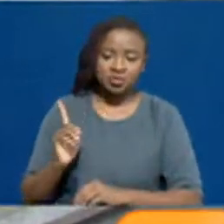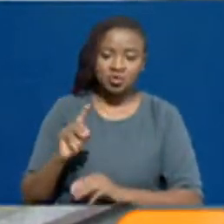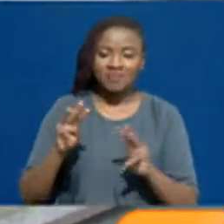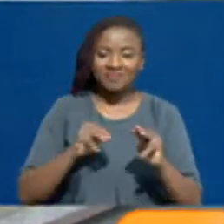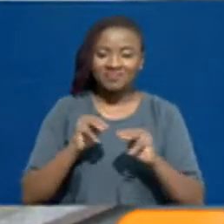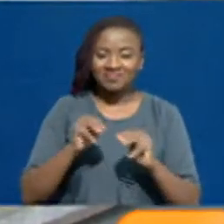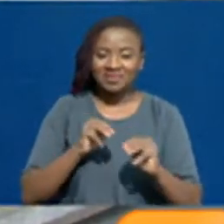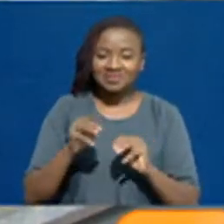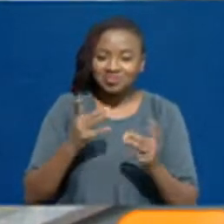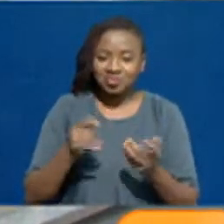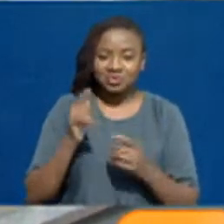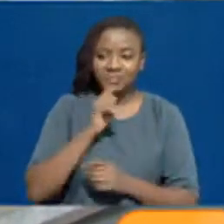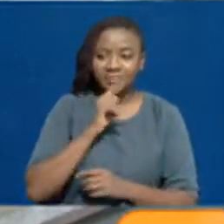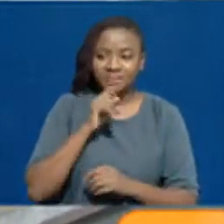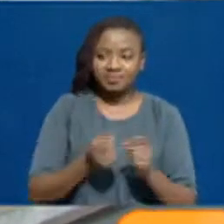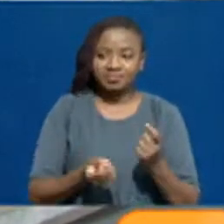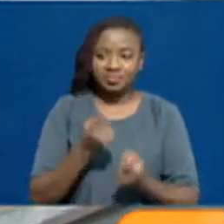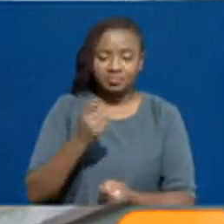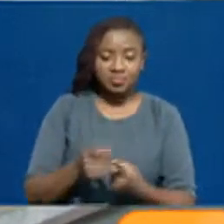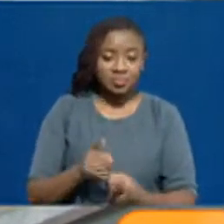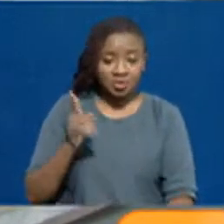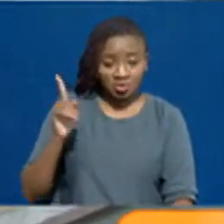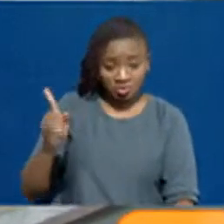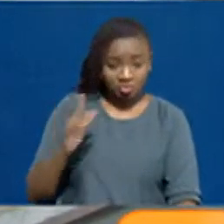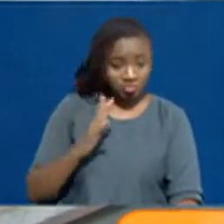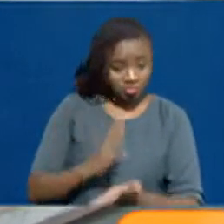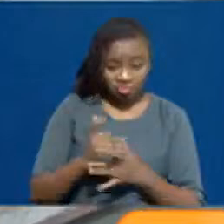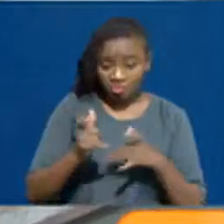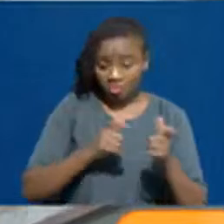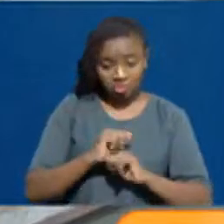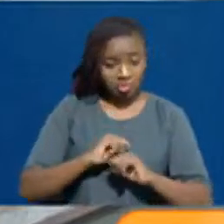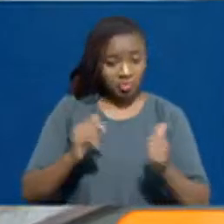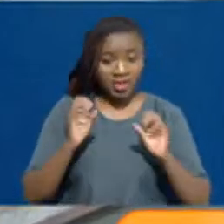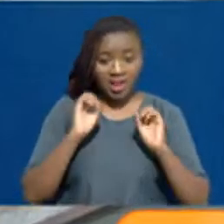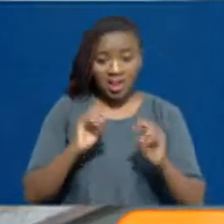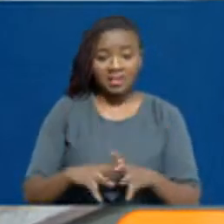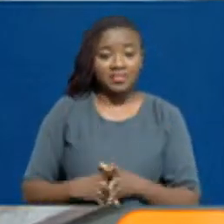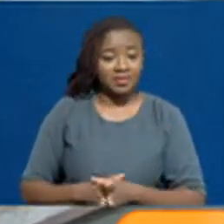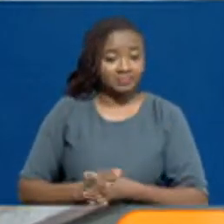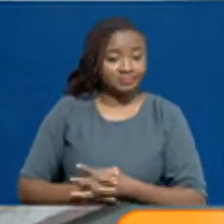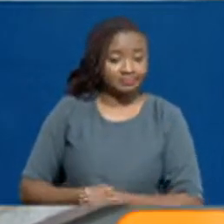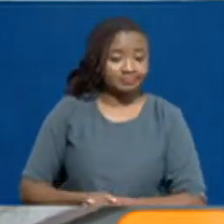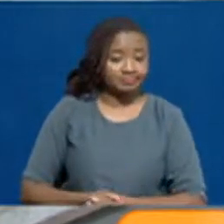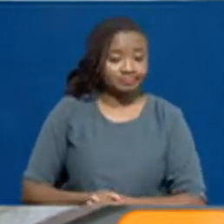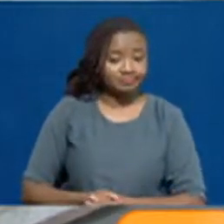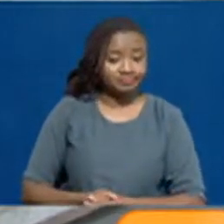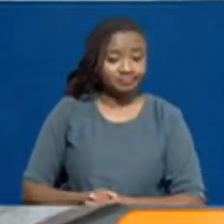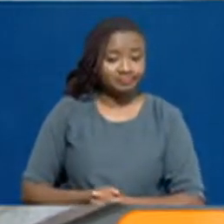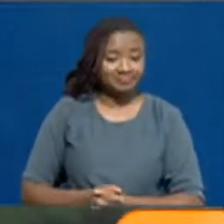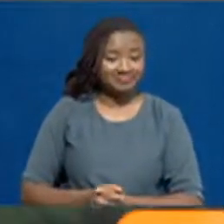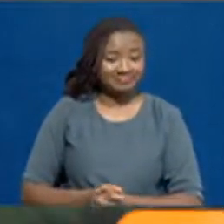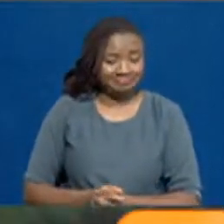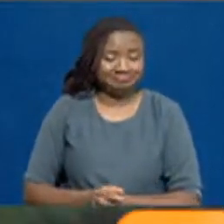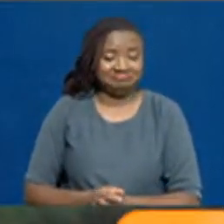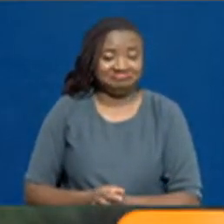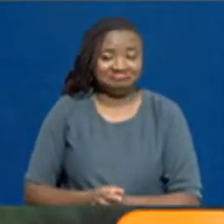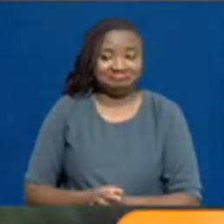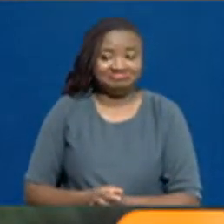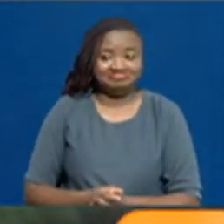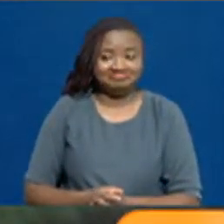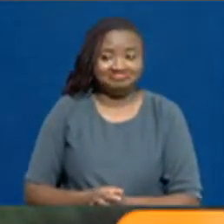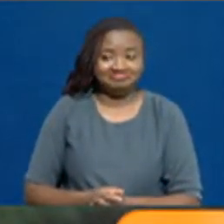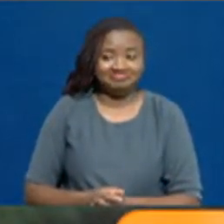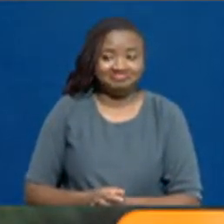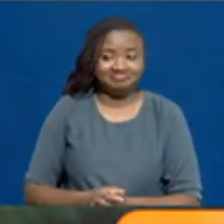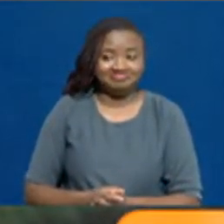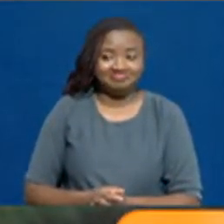Thank you. You guys aren't managing disaster very well, are you, at disaster management? I think we are trying